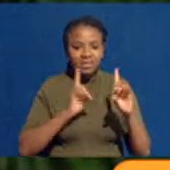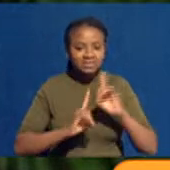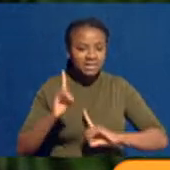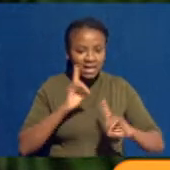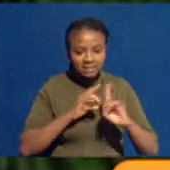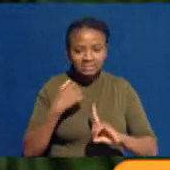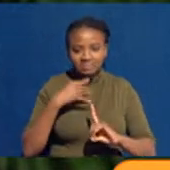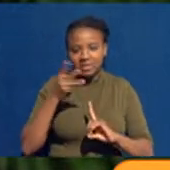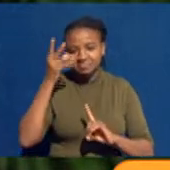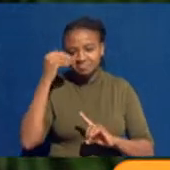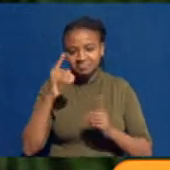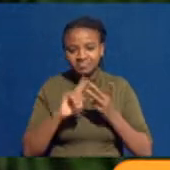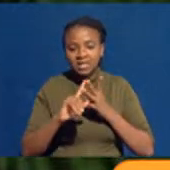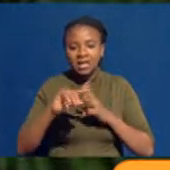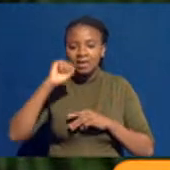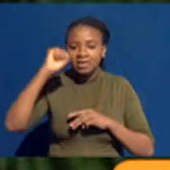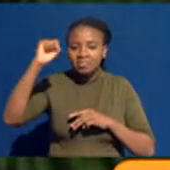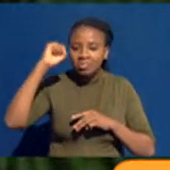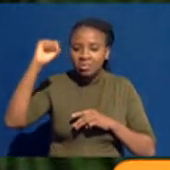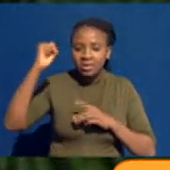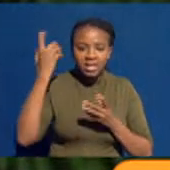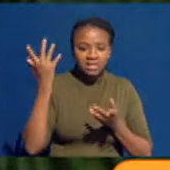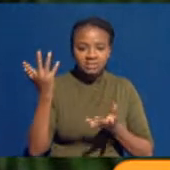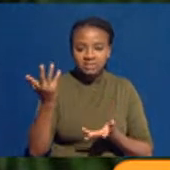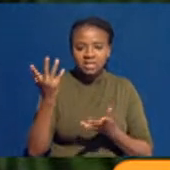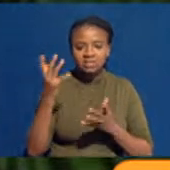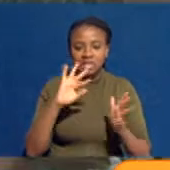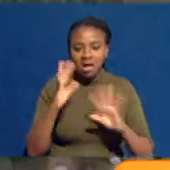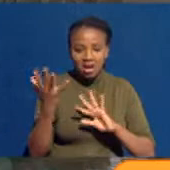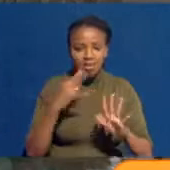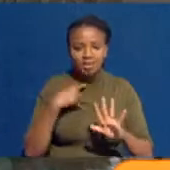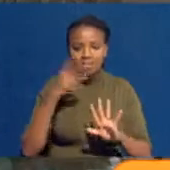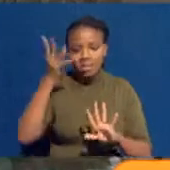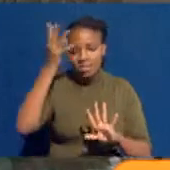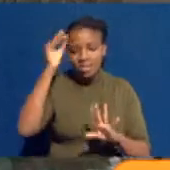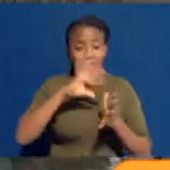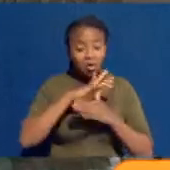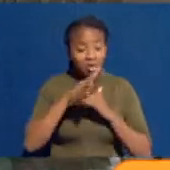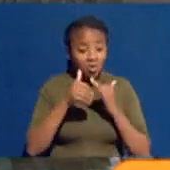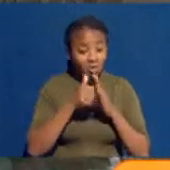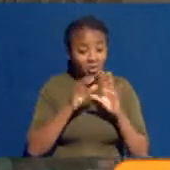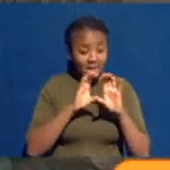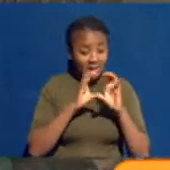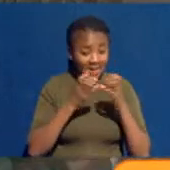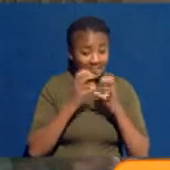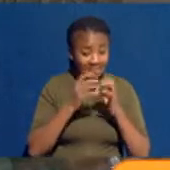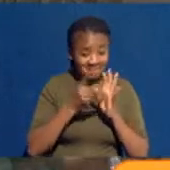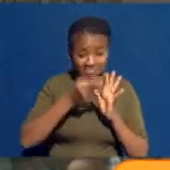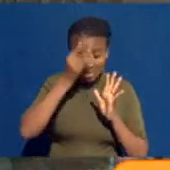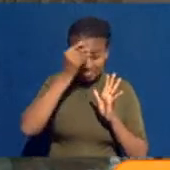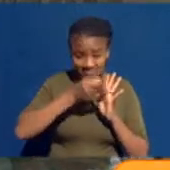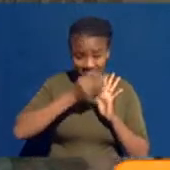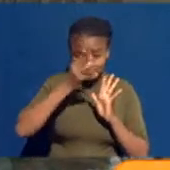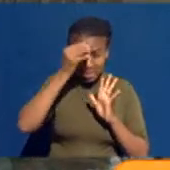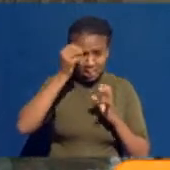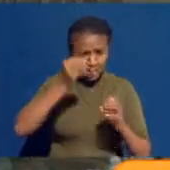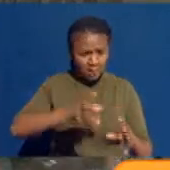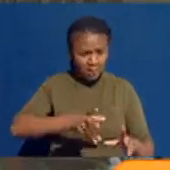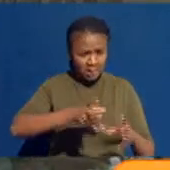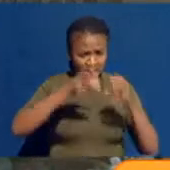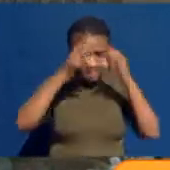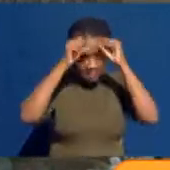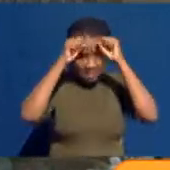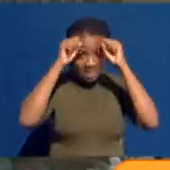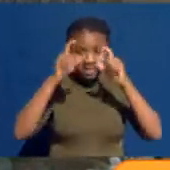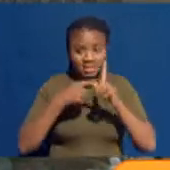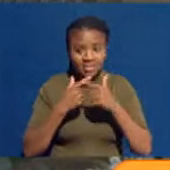in the politics of, you know, of sub-Saharan Africa. I took all of these classes. And at one point in time, when I started taking